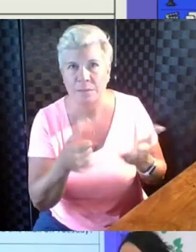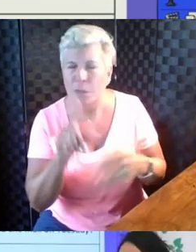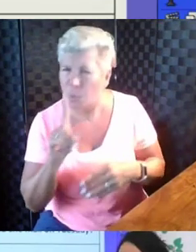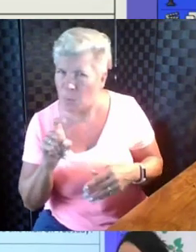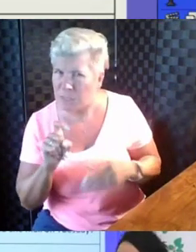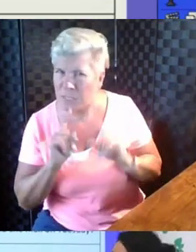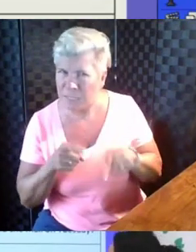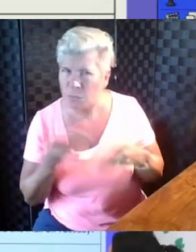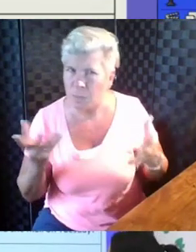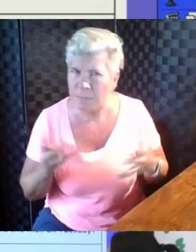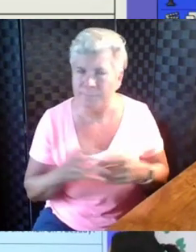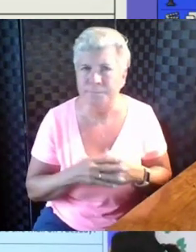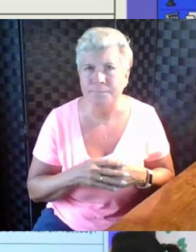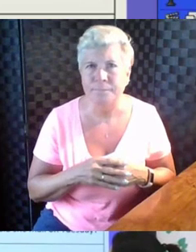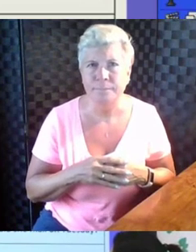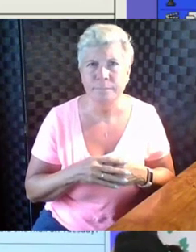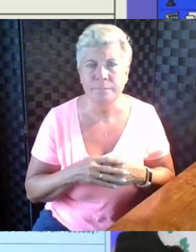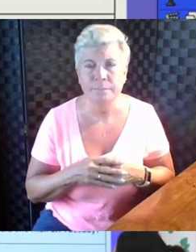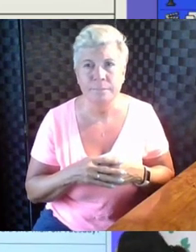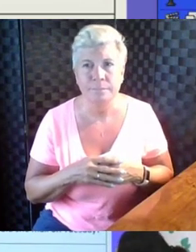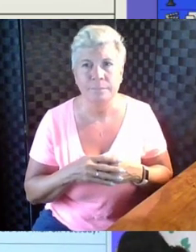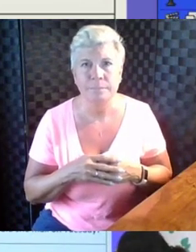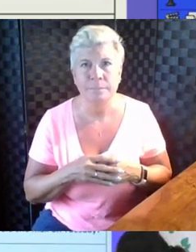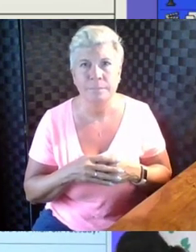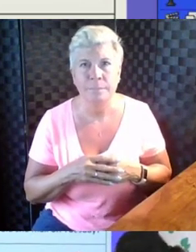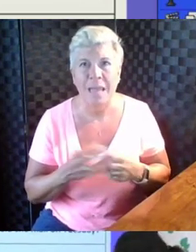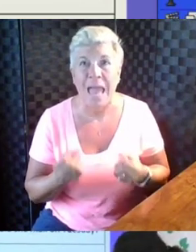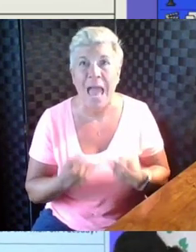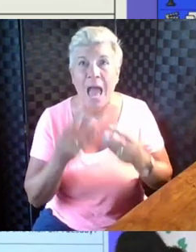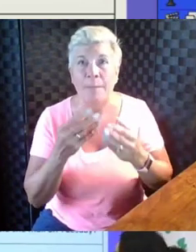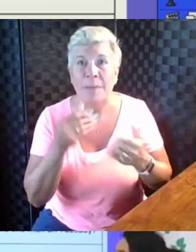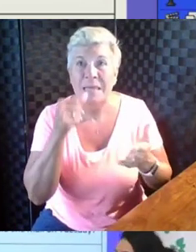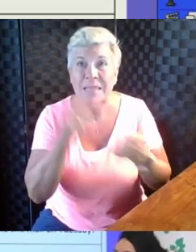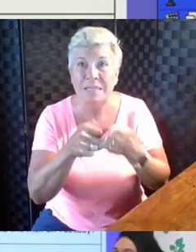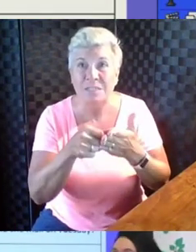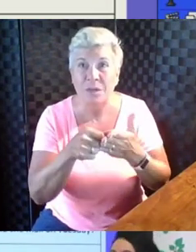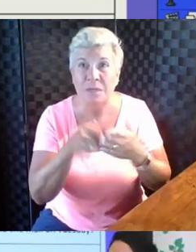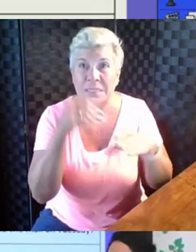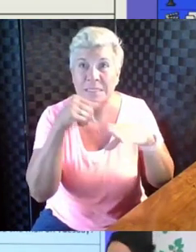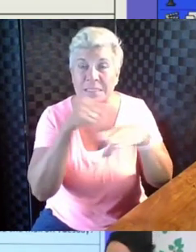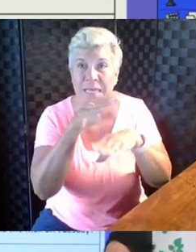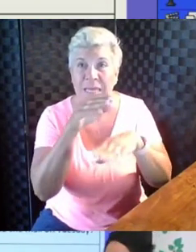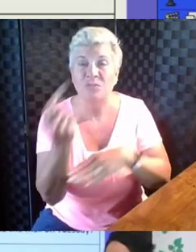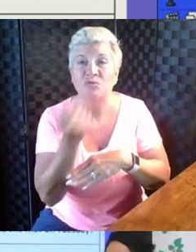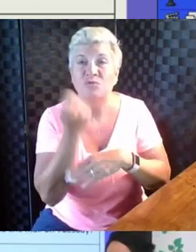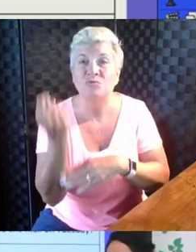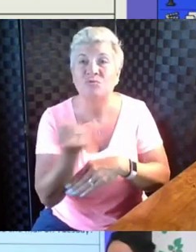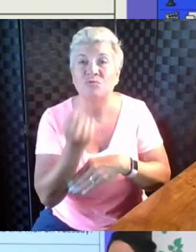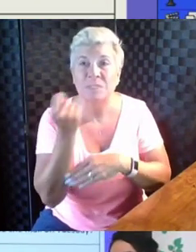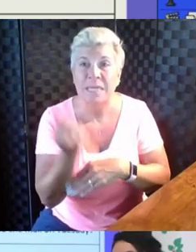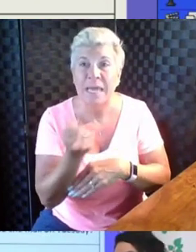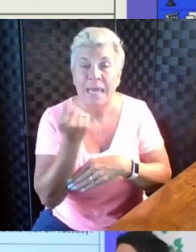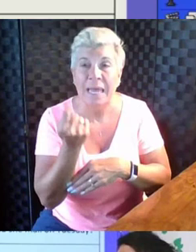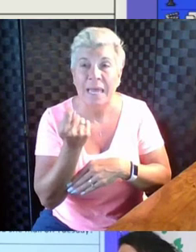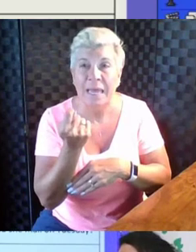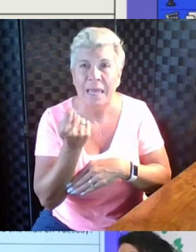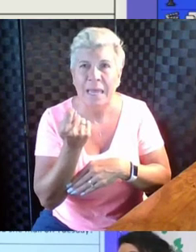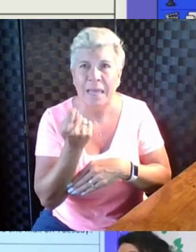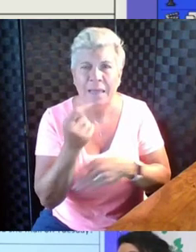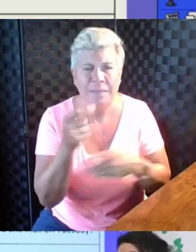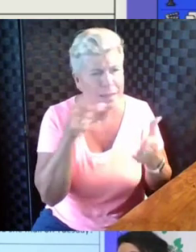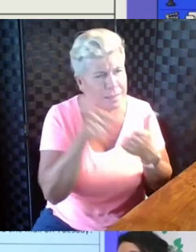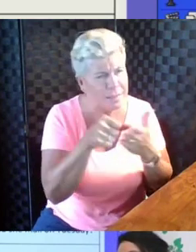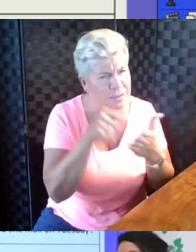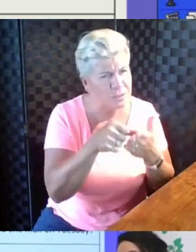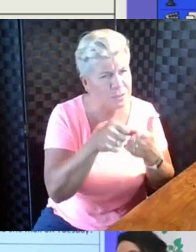that we need to answer? How many letters did she mail on Tuesday? Is the letters that